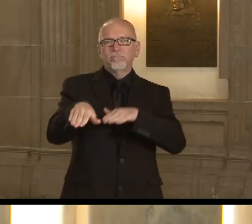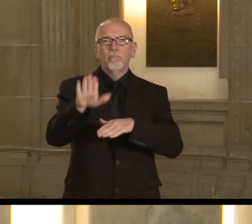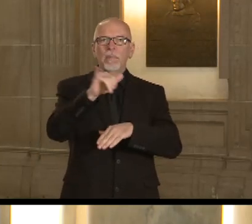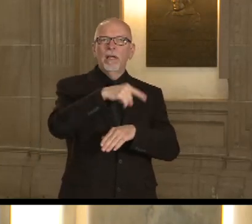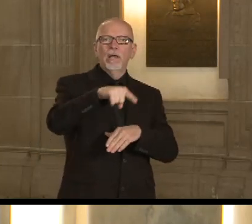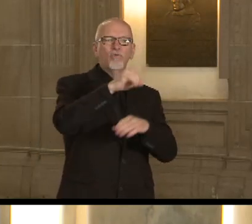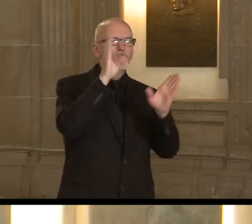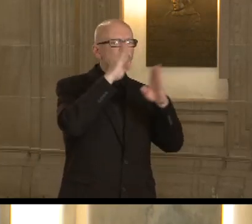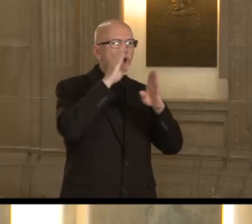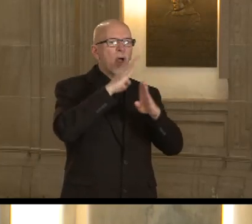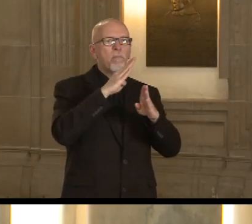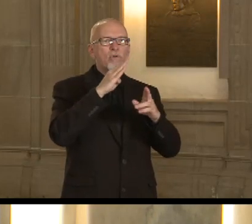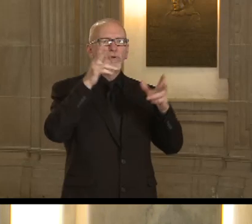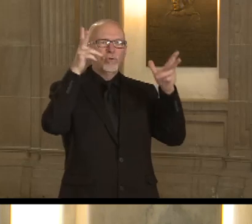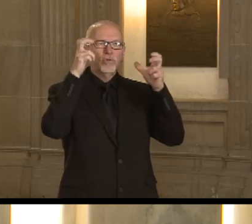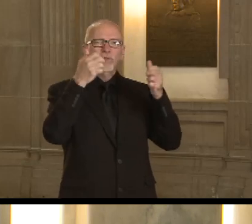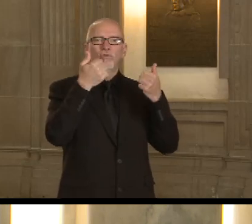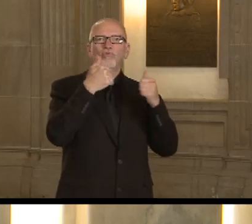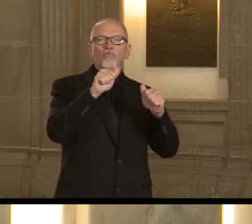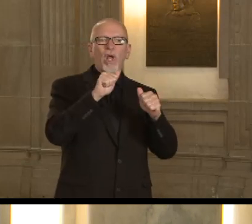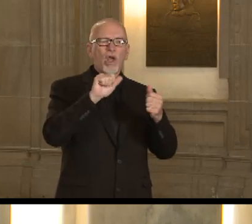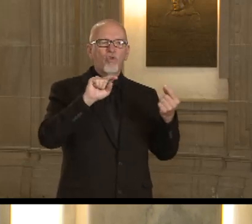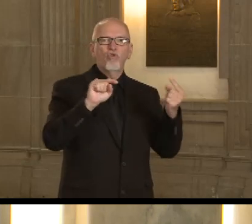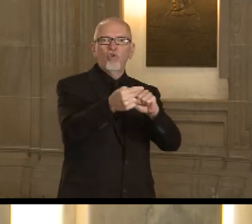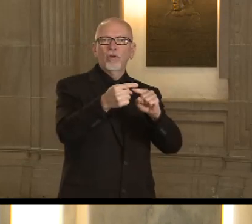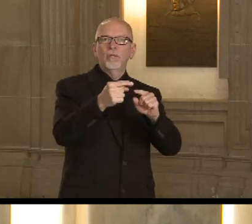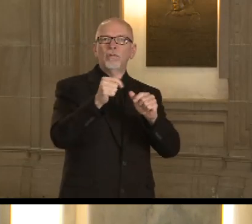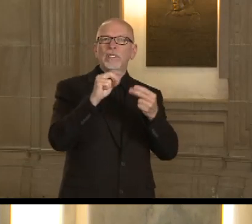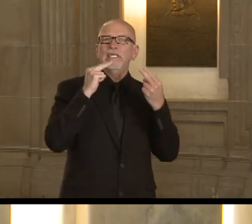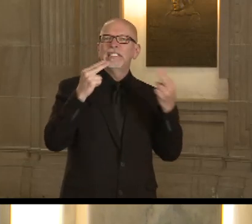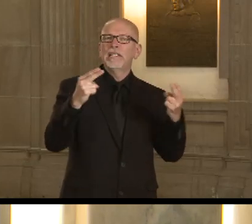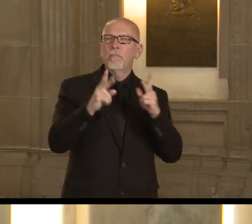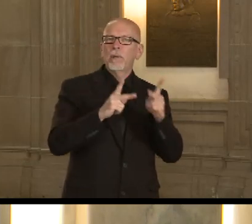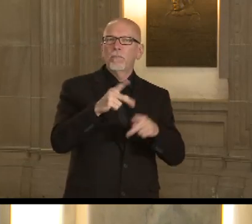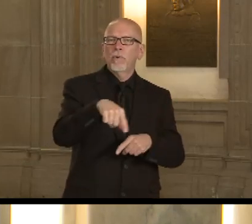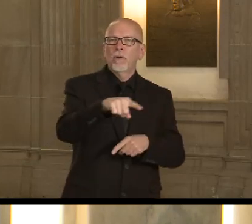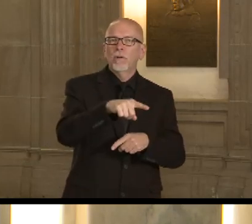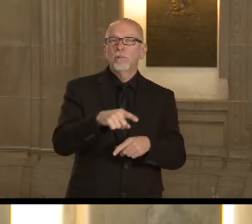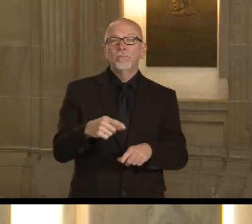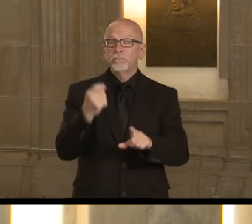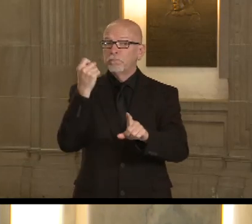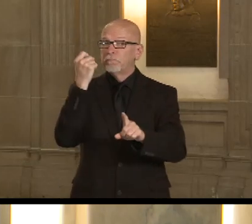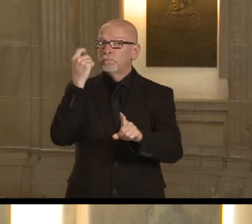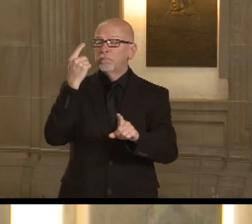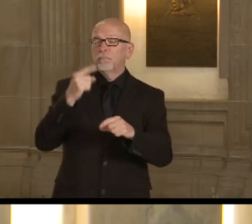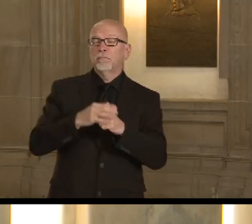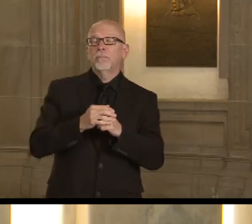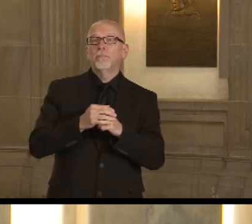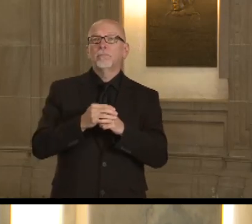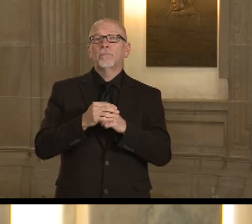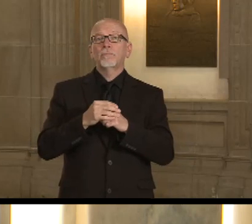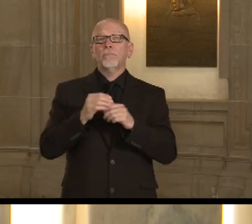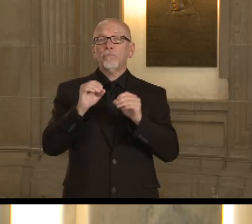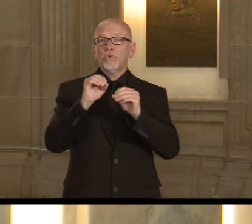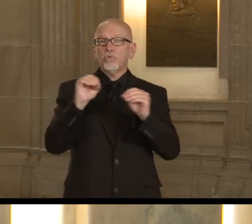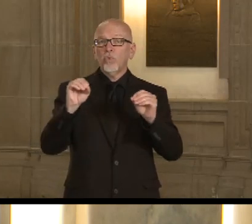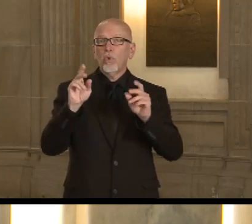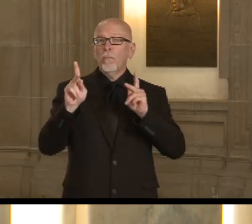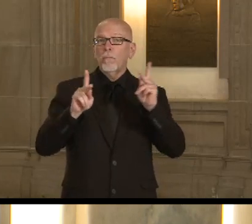troublemakers seeking to administer pain on the innocent. For make no mistake about it, no